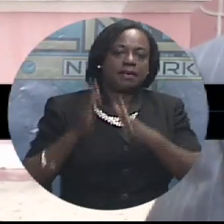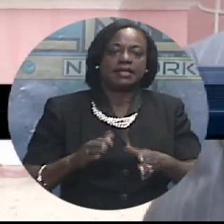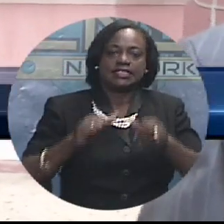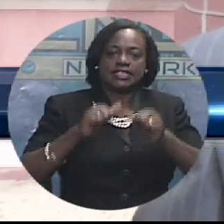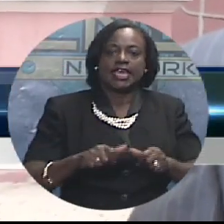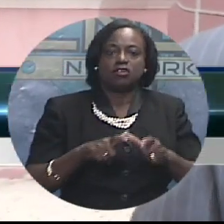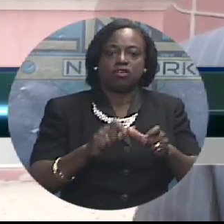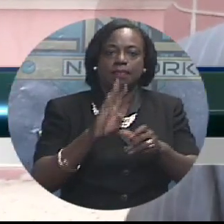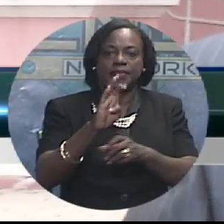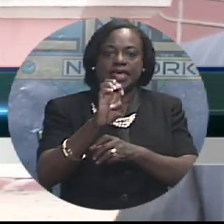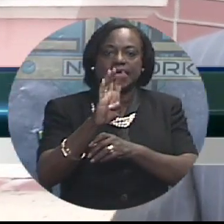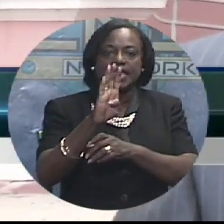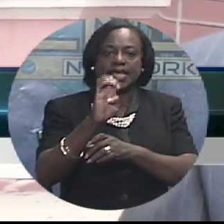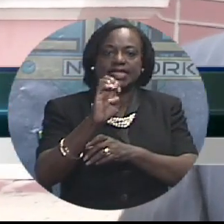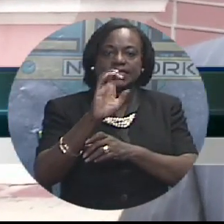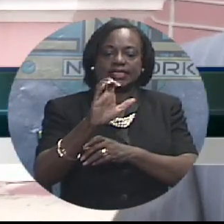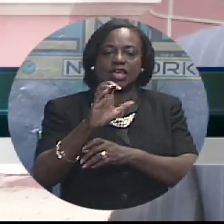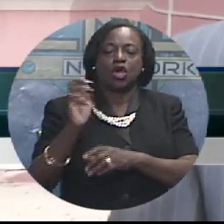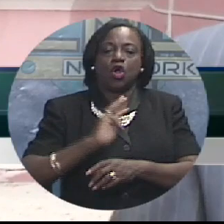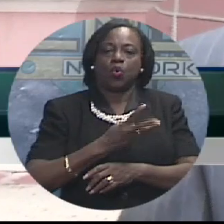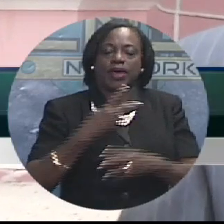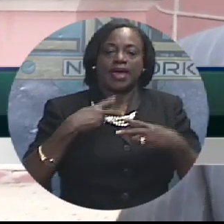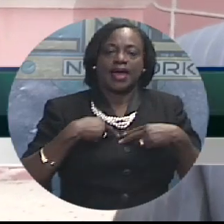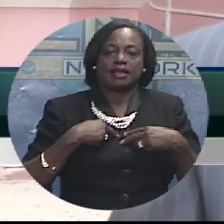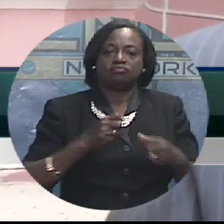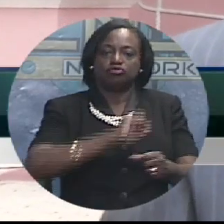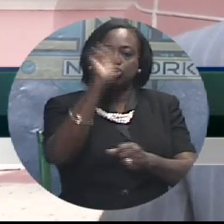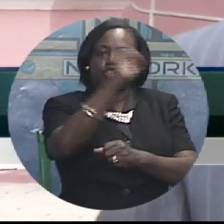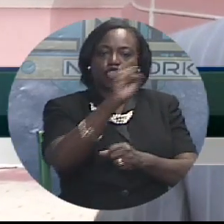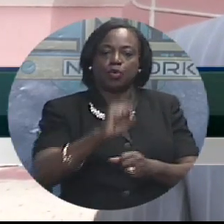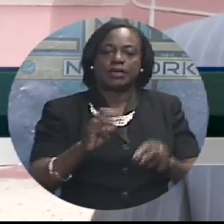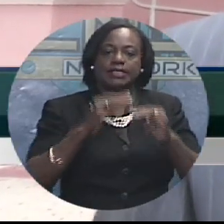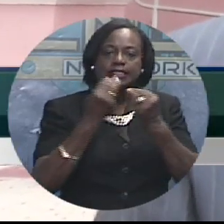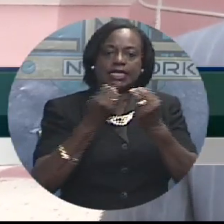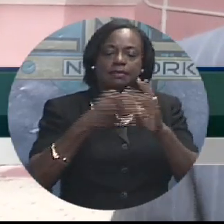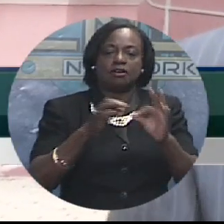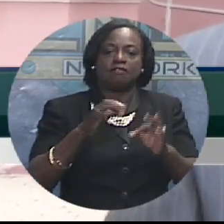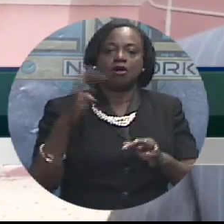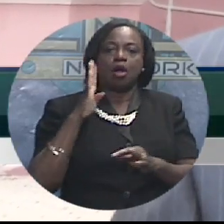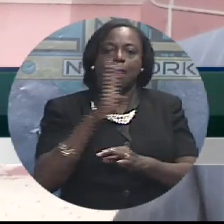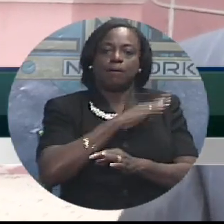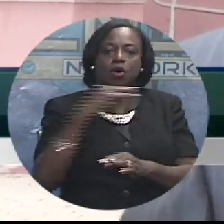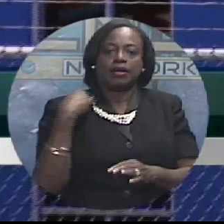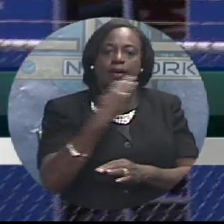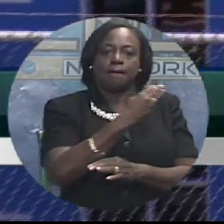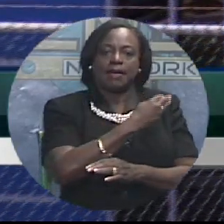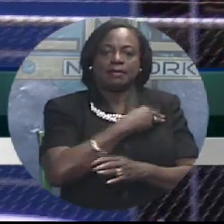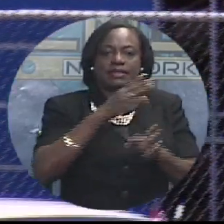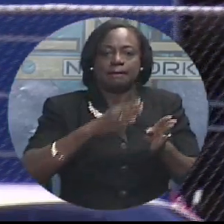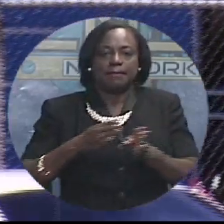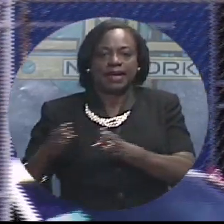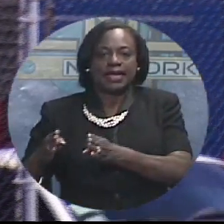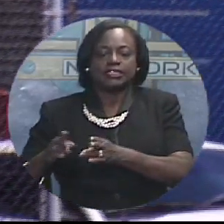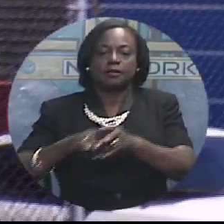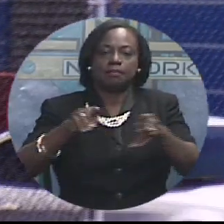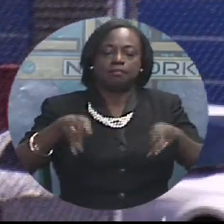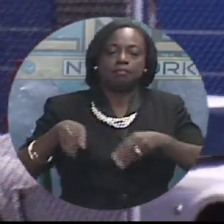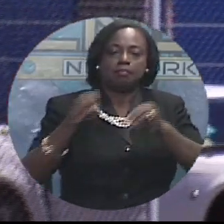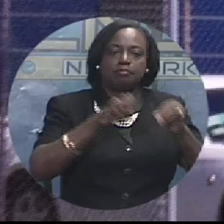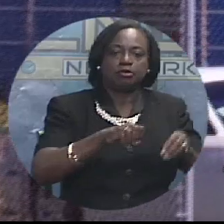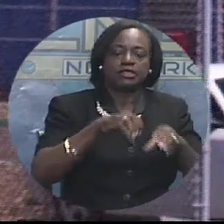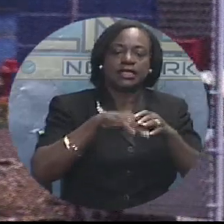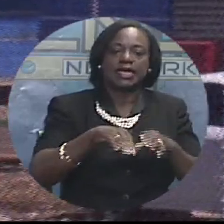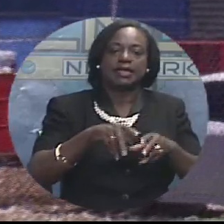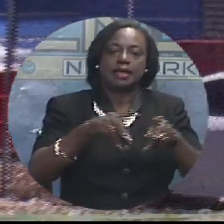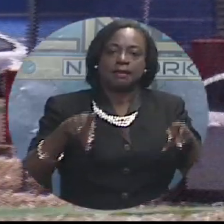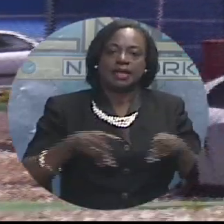executives. We had a super team of board members who knew exactly what they were doing. We had the plan to put in place. Miller maintains that his board had